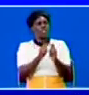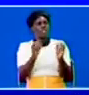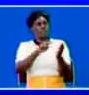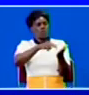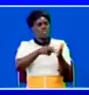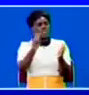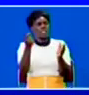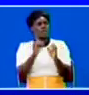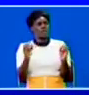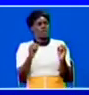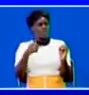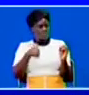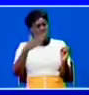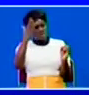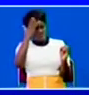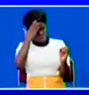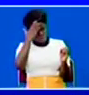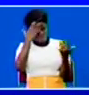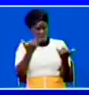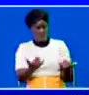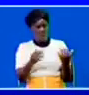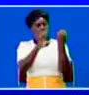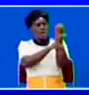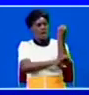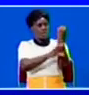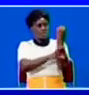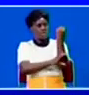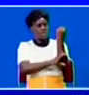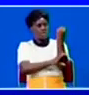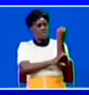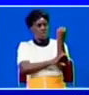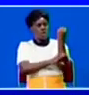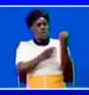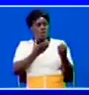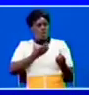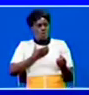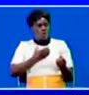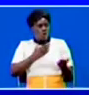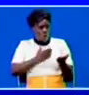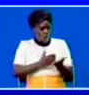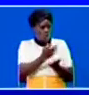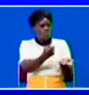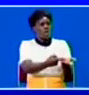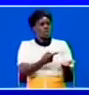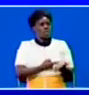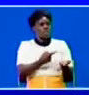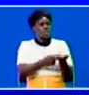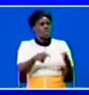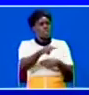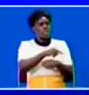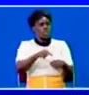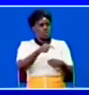place. I'm now convinced that as a country, we owe one another that honest conversation about our